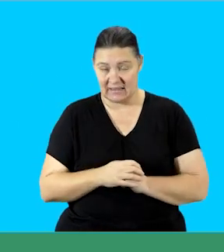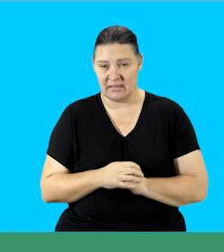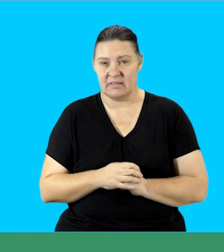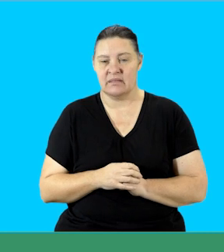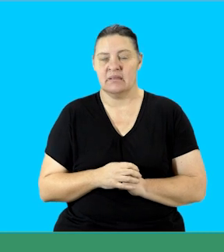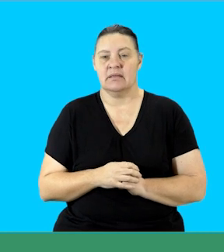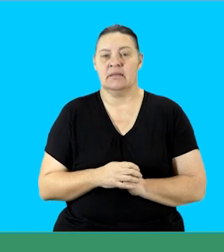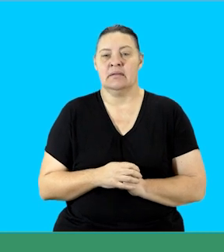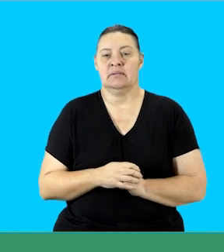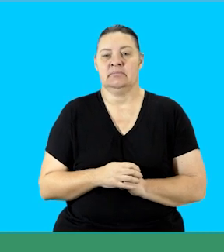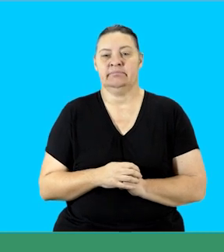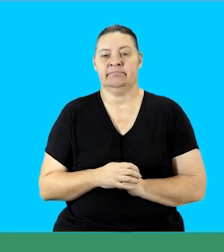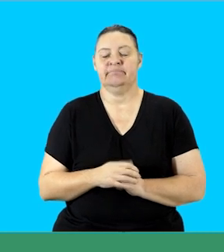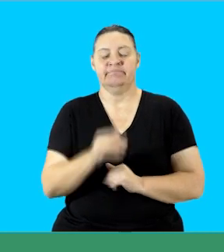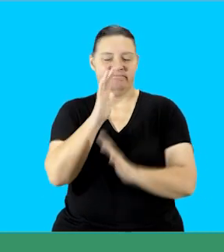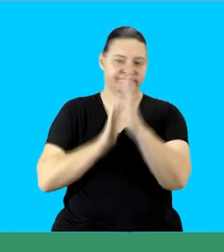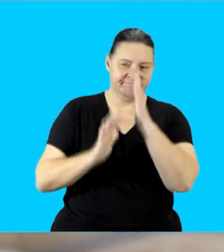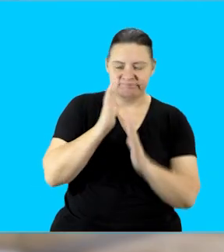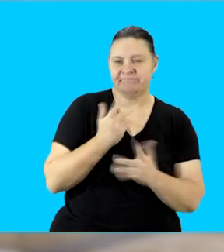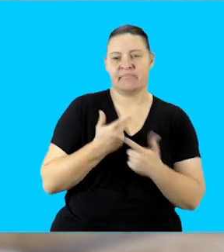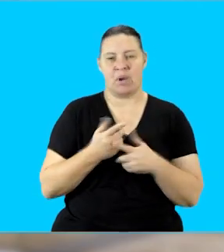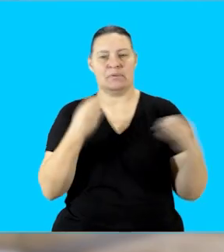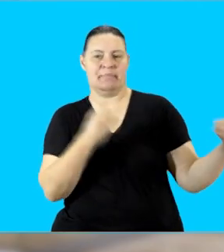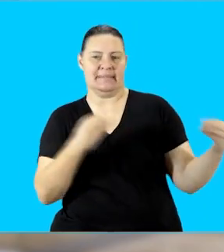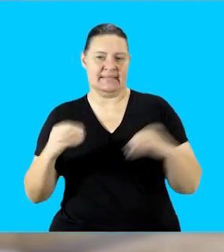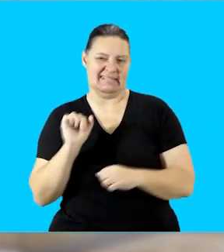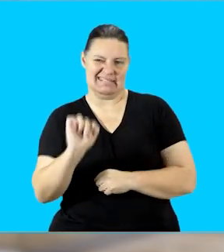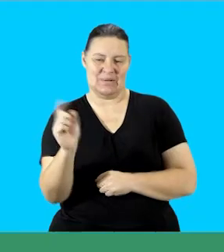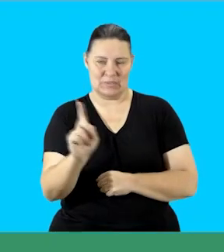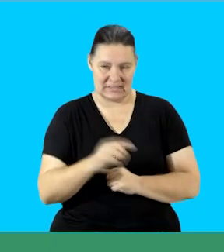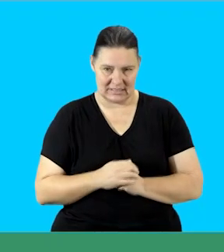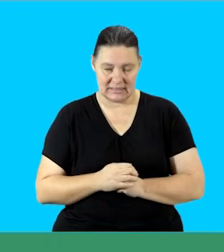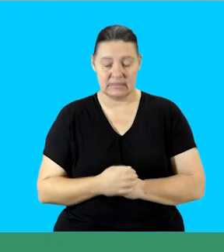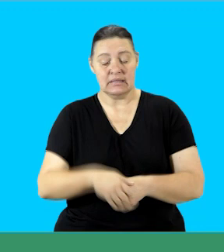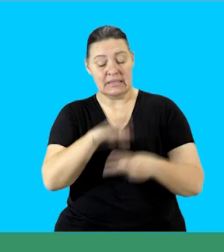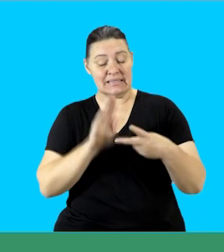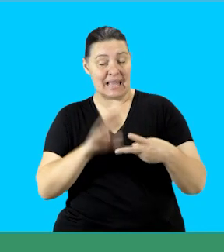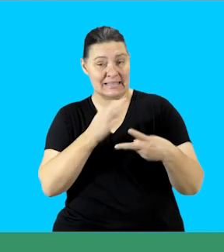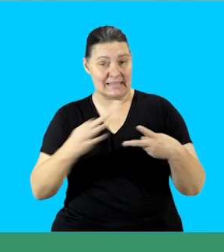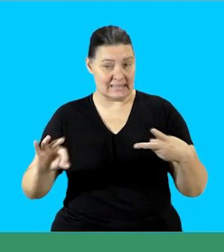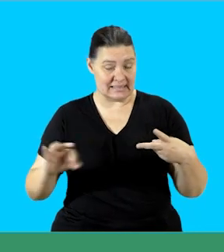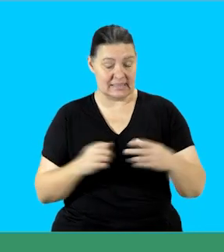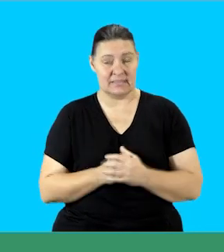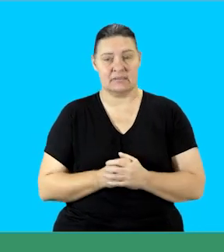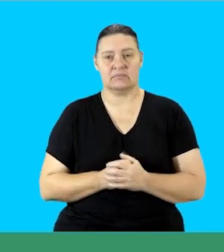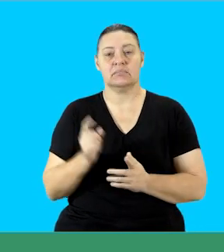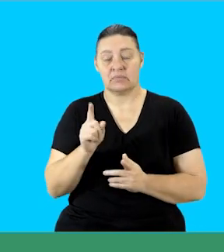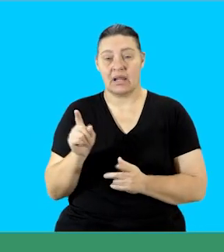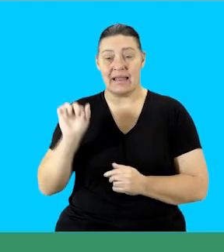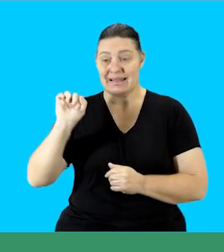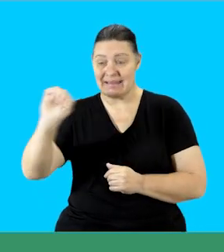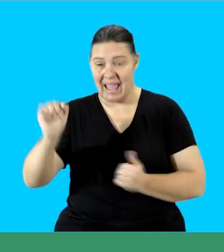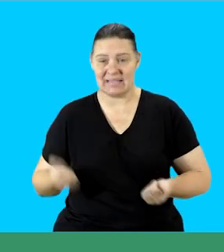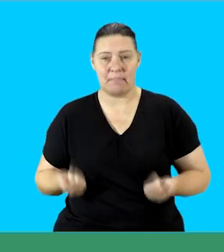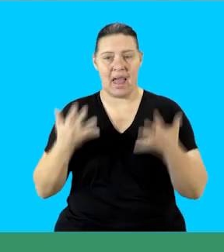scenario, it just tells us about the business. Then the second one, their supplier. Where